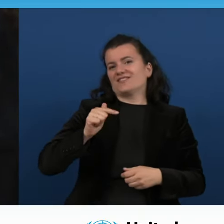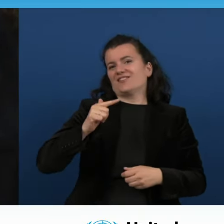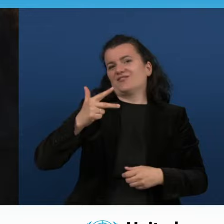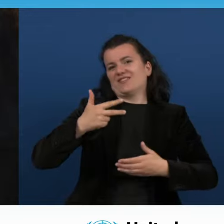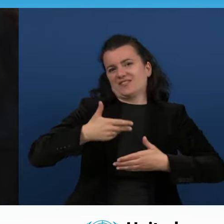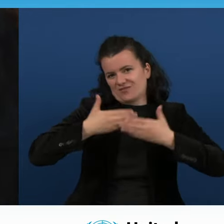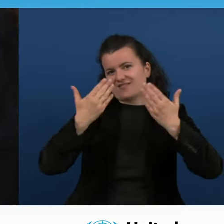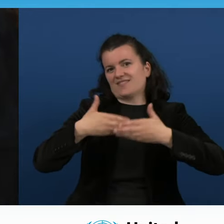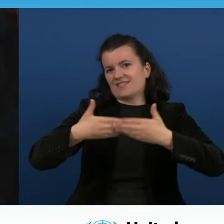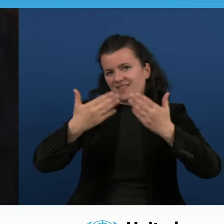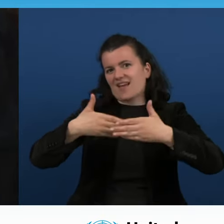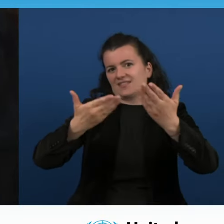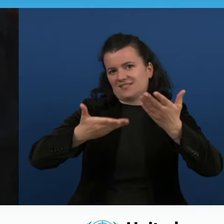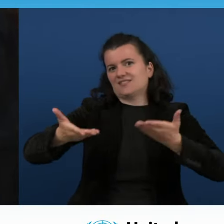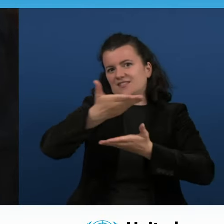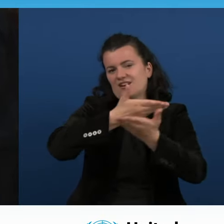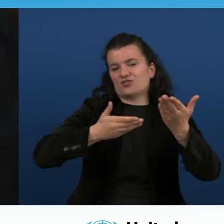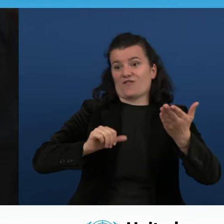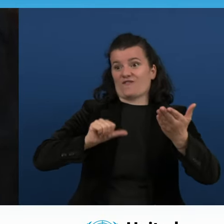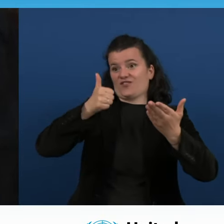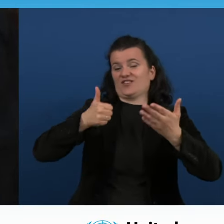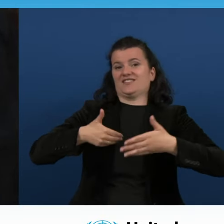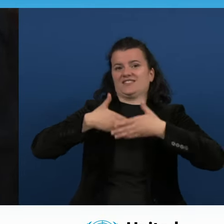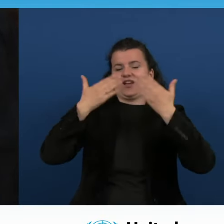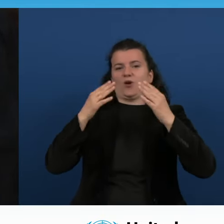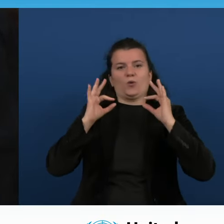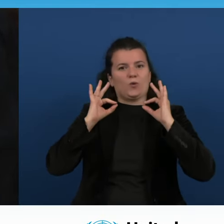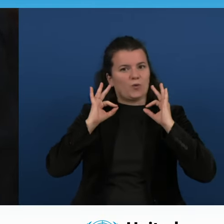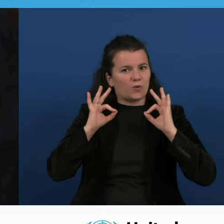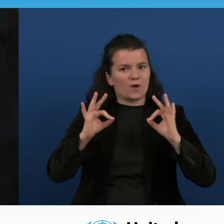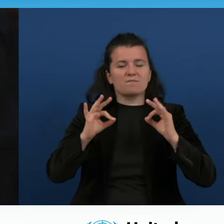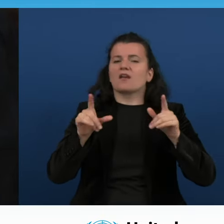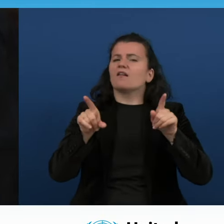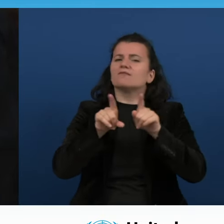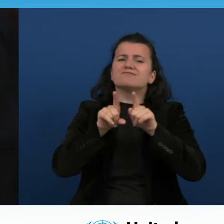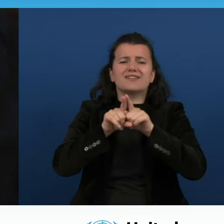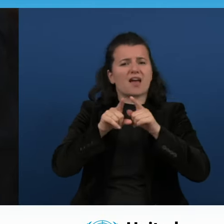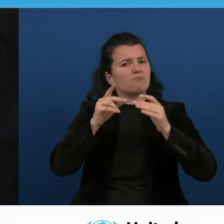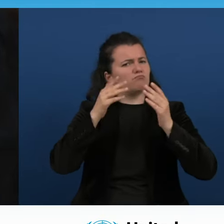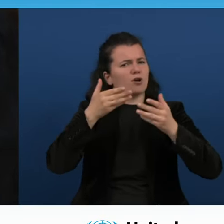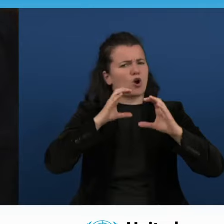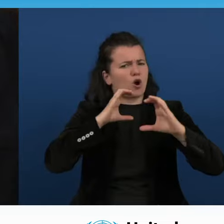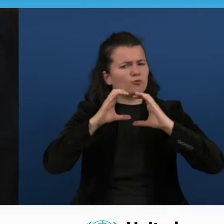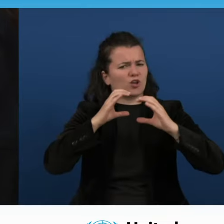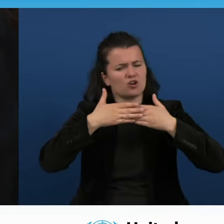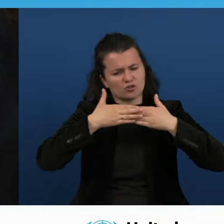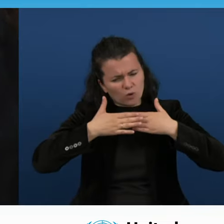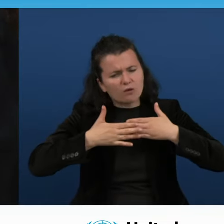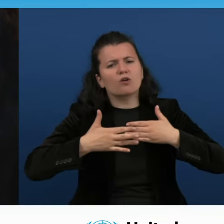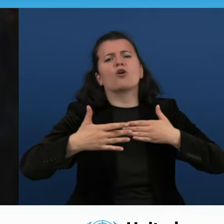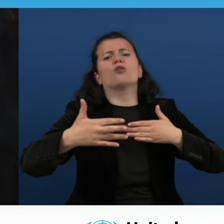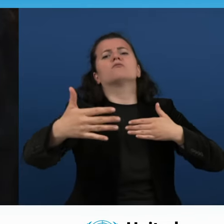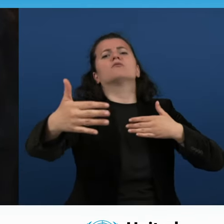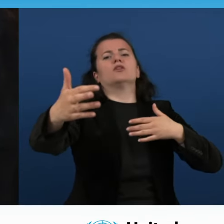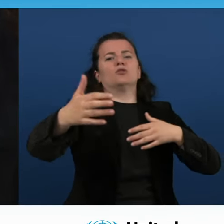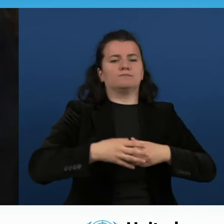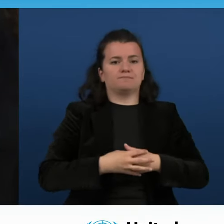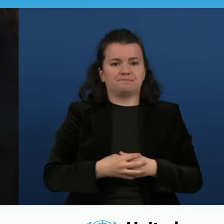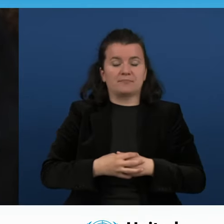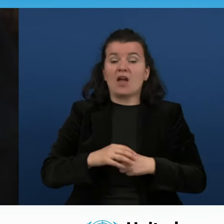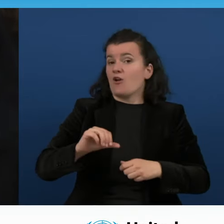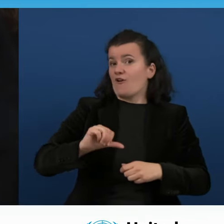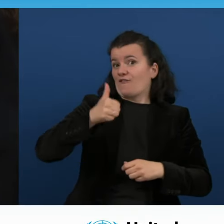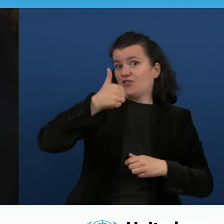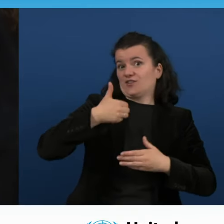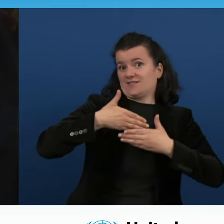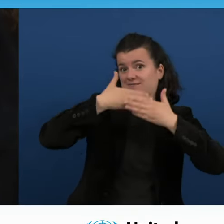journey. As we conclude this first day of the ECOSOC Youth Forum, young